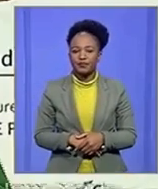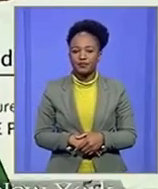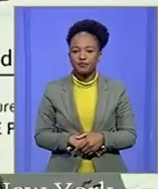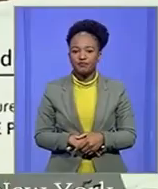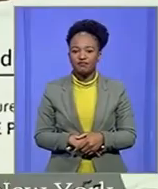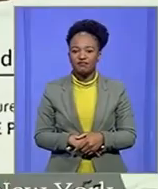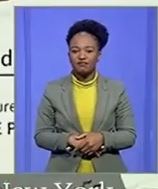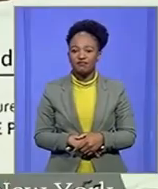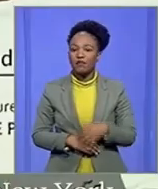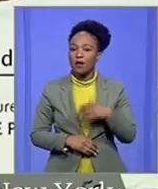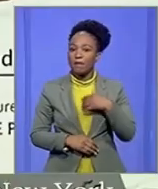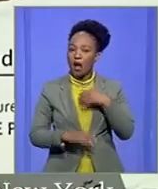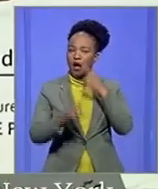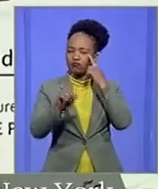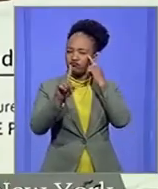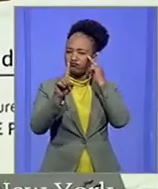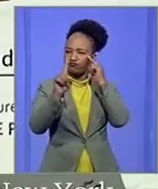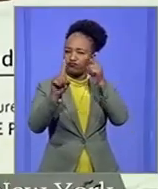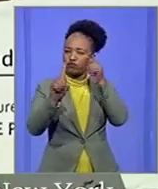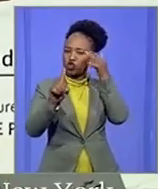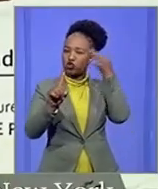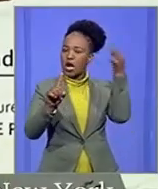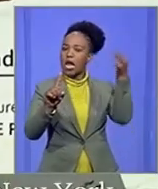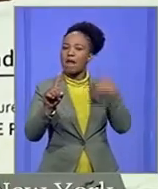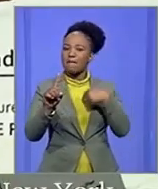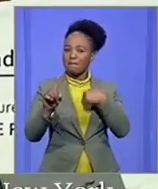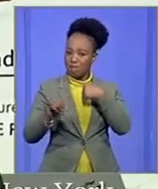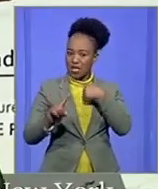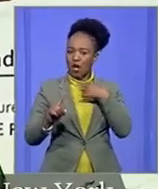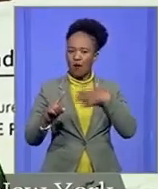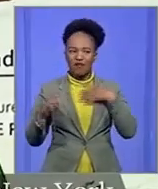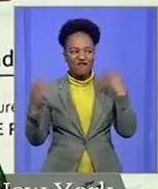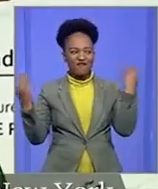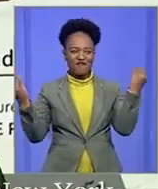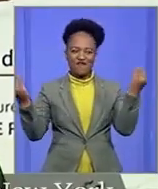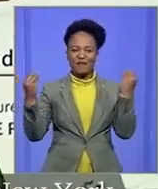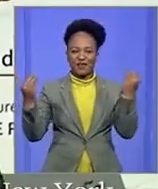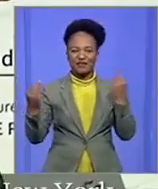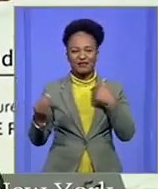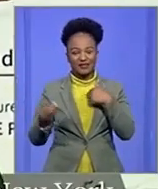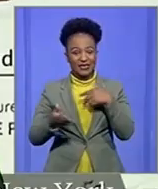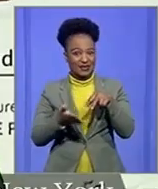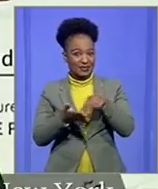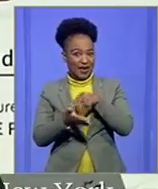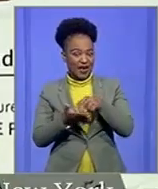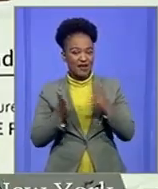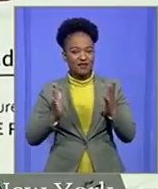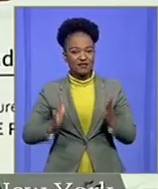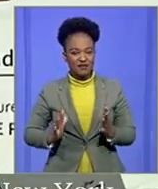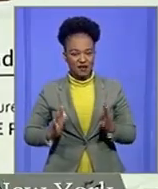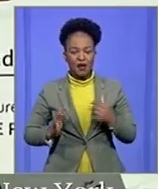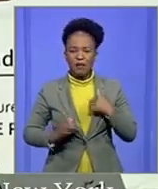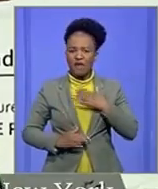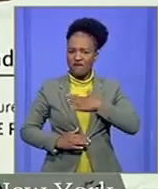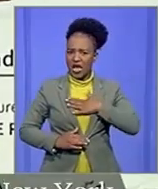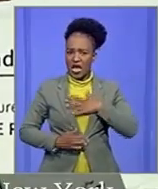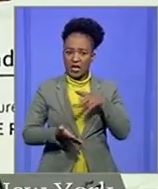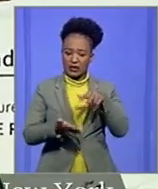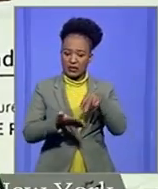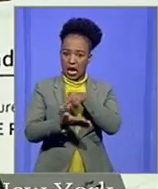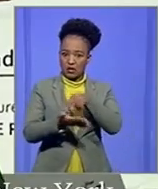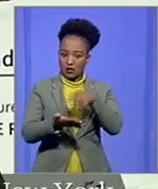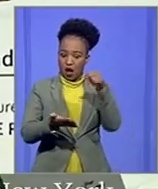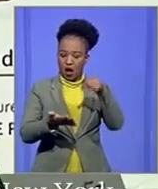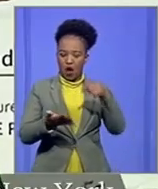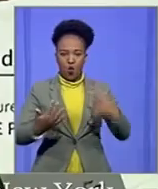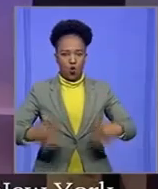My dream is to become a famous dancer, and I feel like a dancer is the most greatest thing that